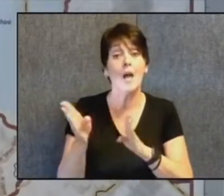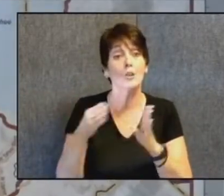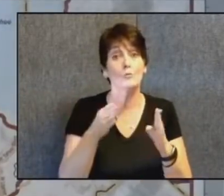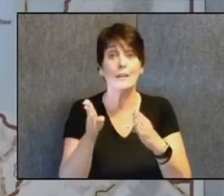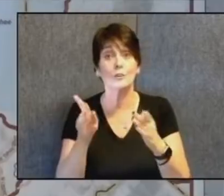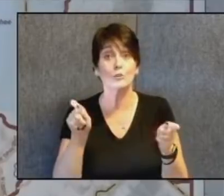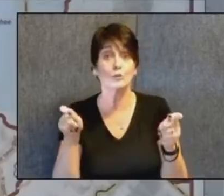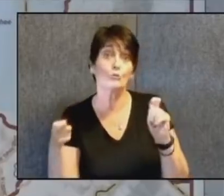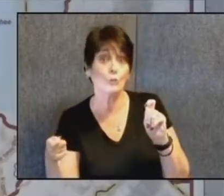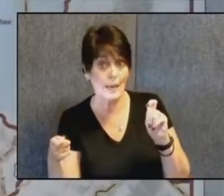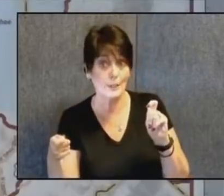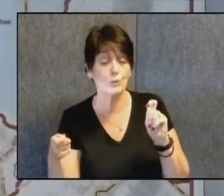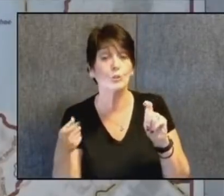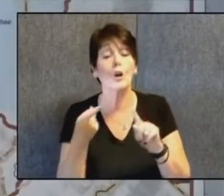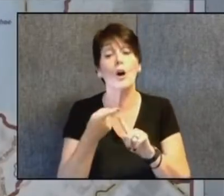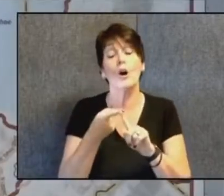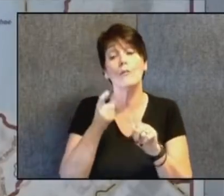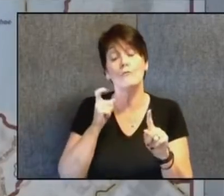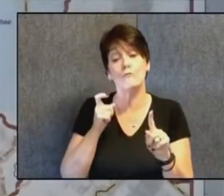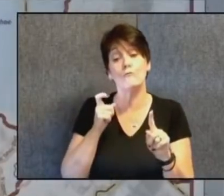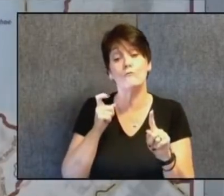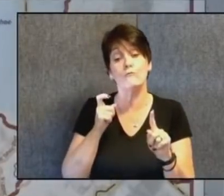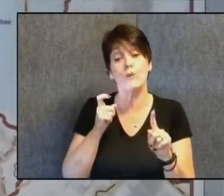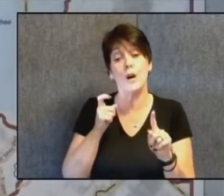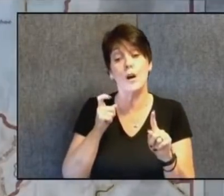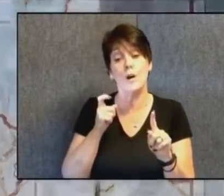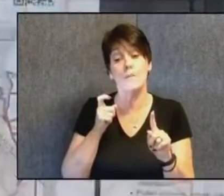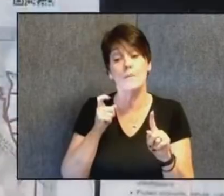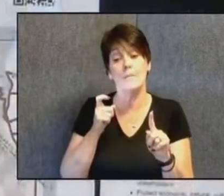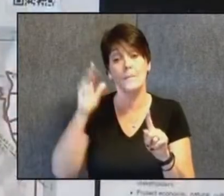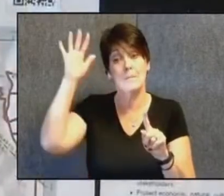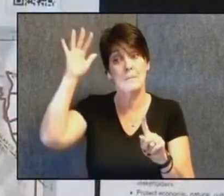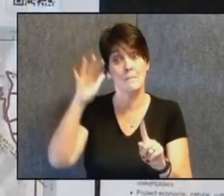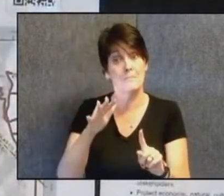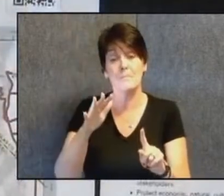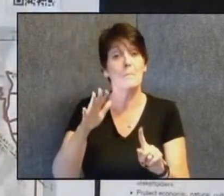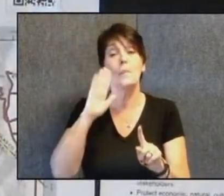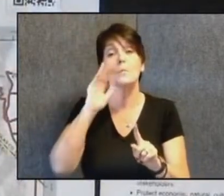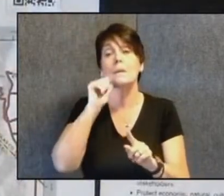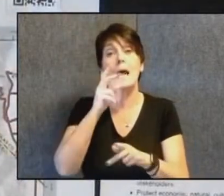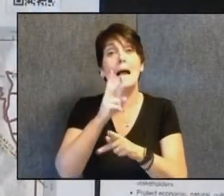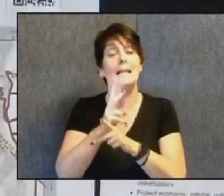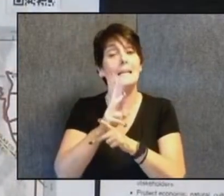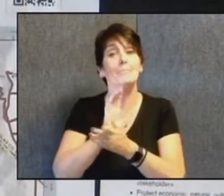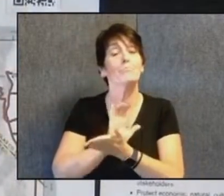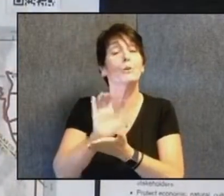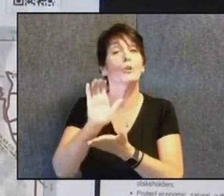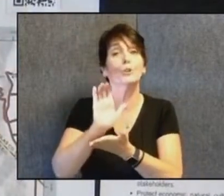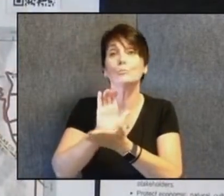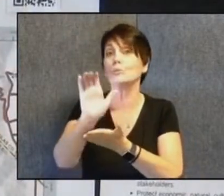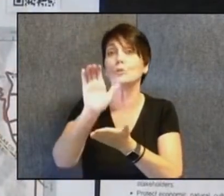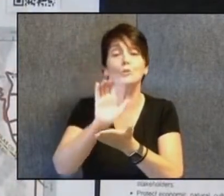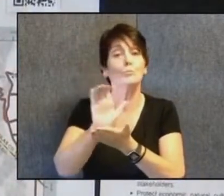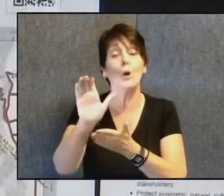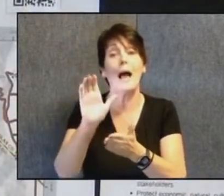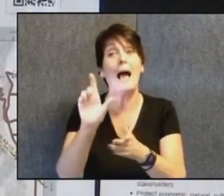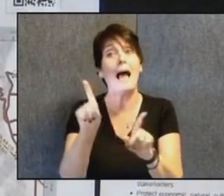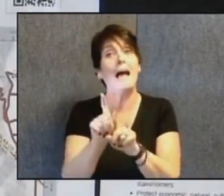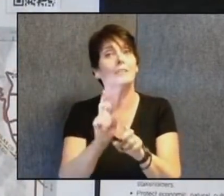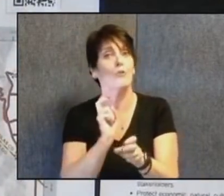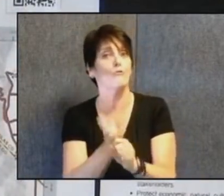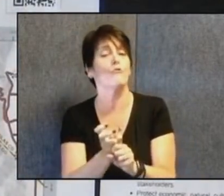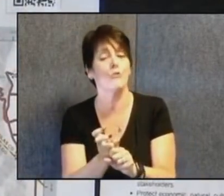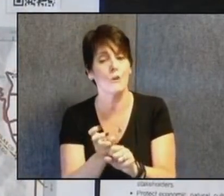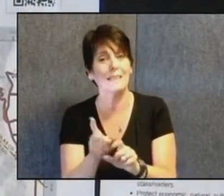change from the atmosphere, it's not going to want to try to keep pushing that fire nearly as hard as it